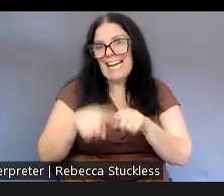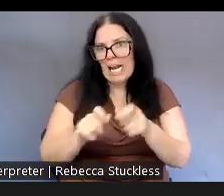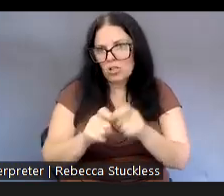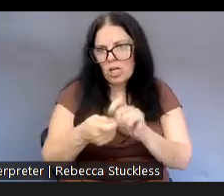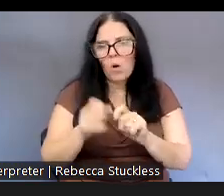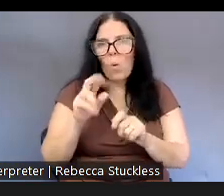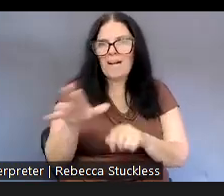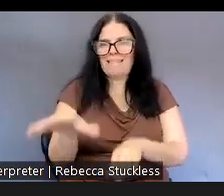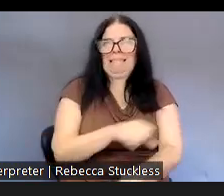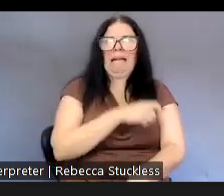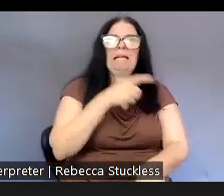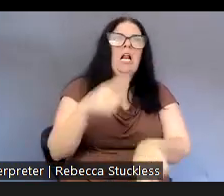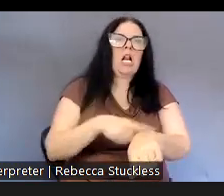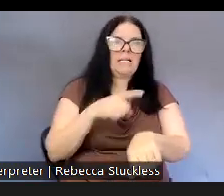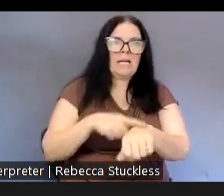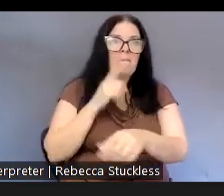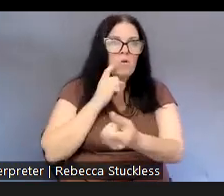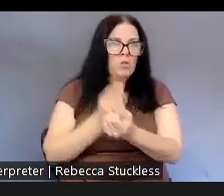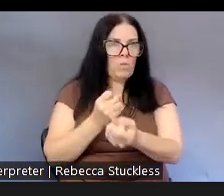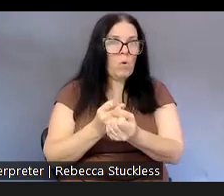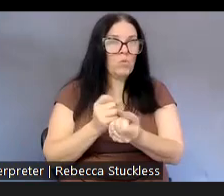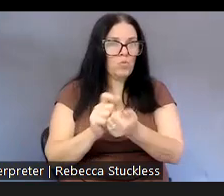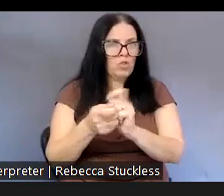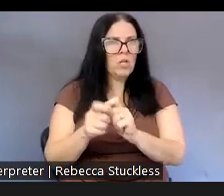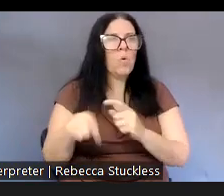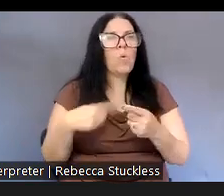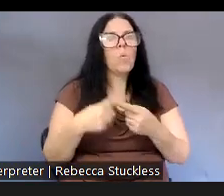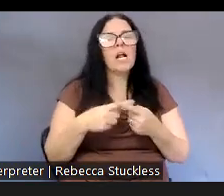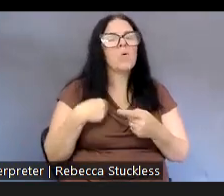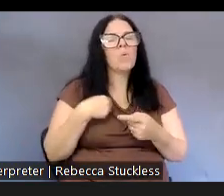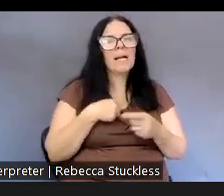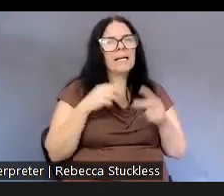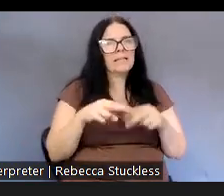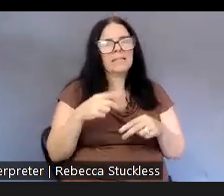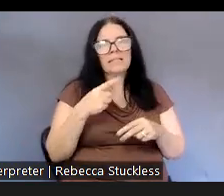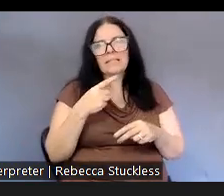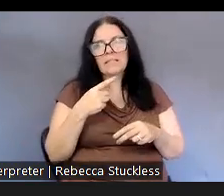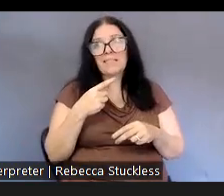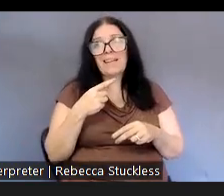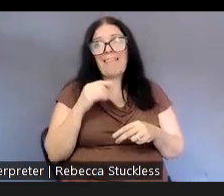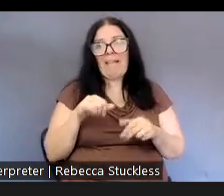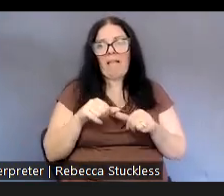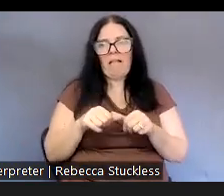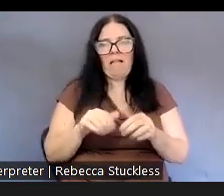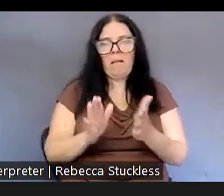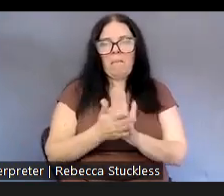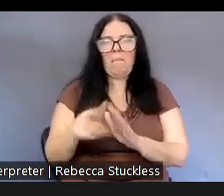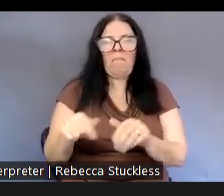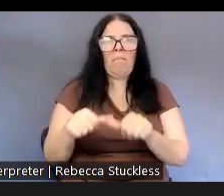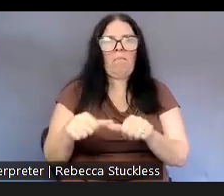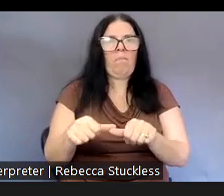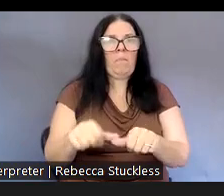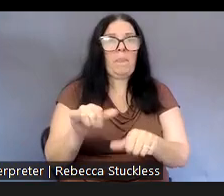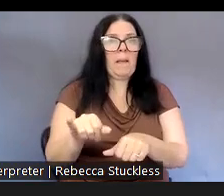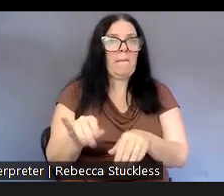and support to change? And when do we create a risk of merely enabling dysfunctional or self-defeating